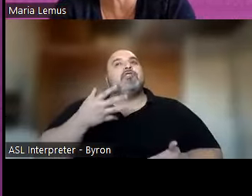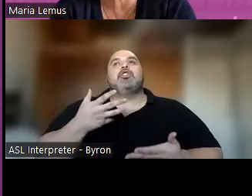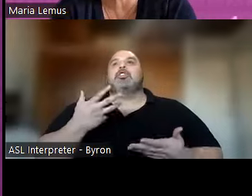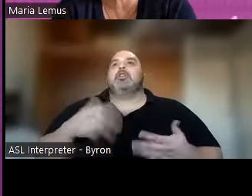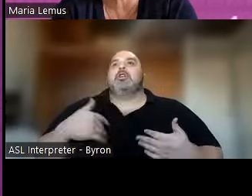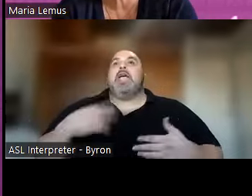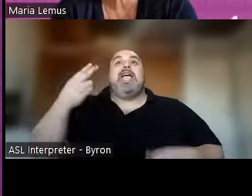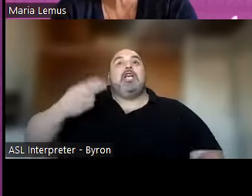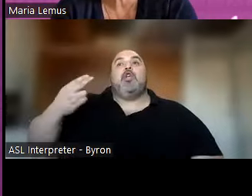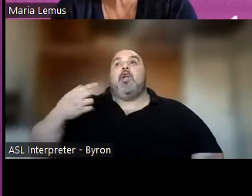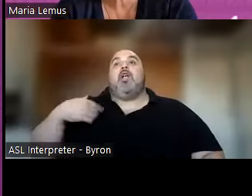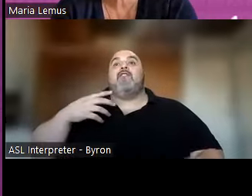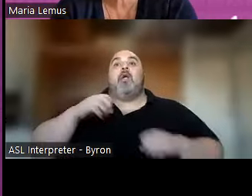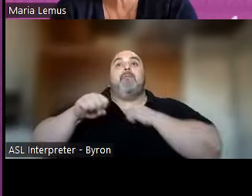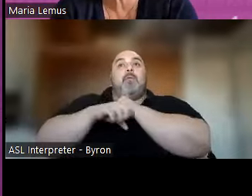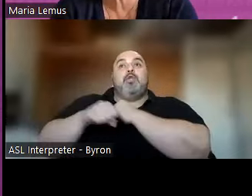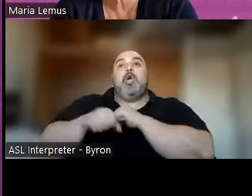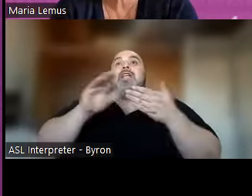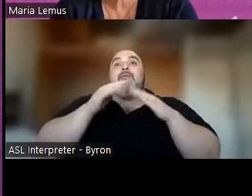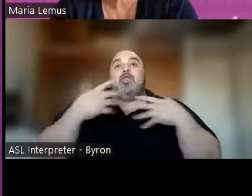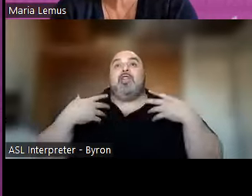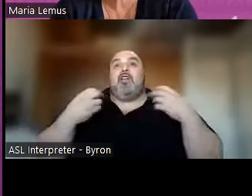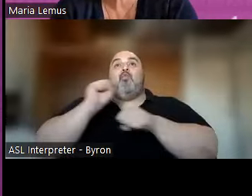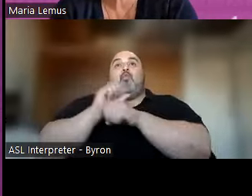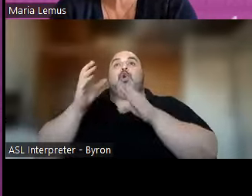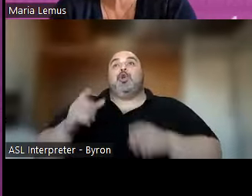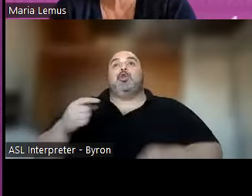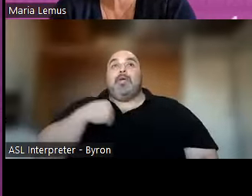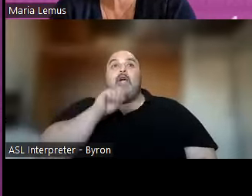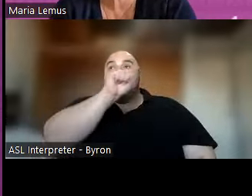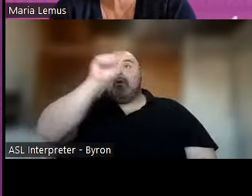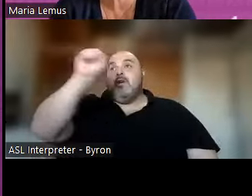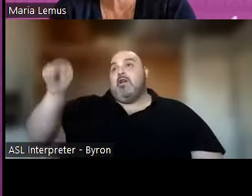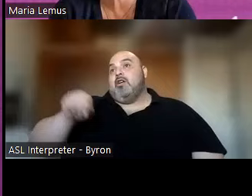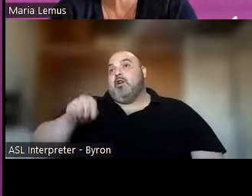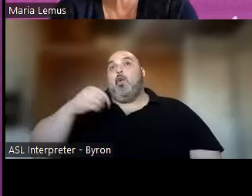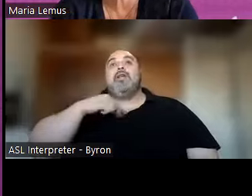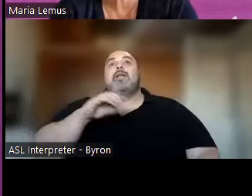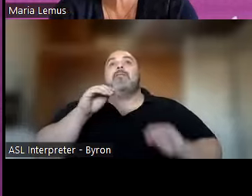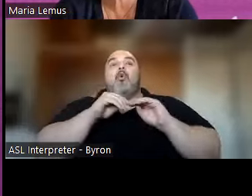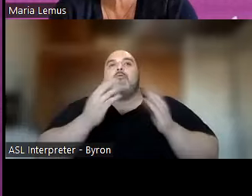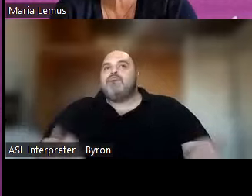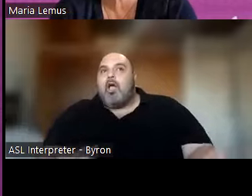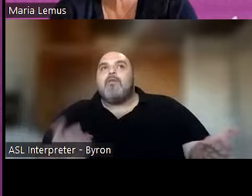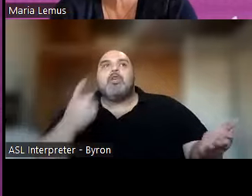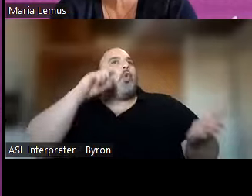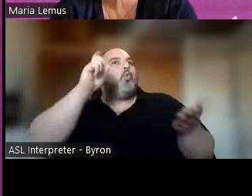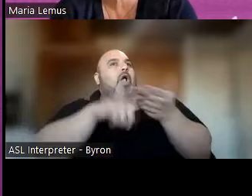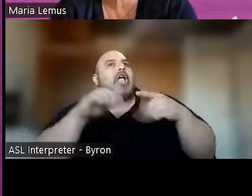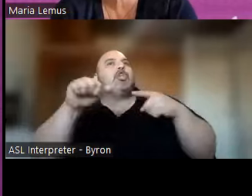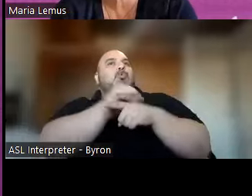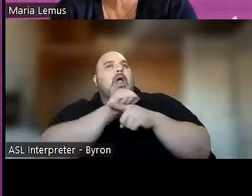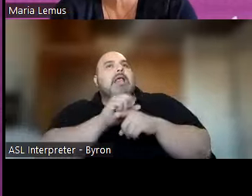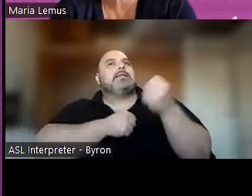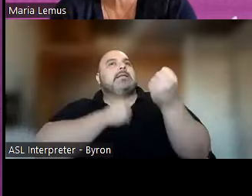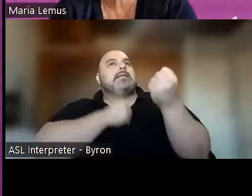community health workers. We're out there. I think we just need elevation and recognition, training, support, and funding for CBOs to